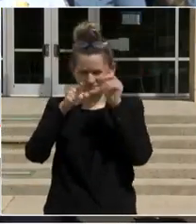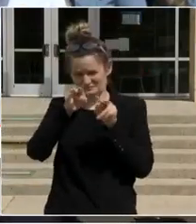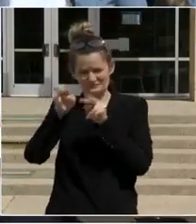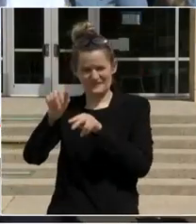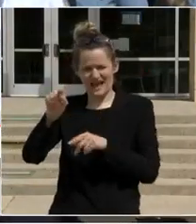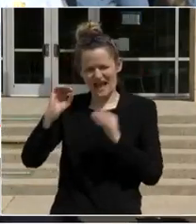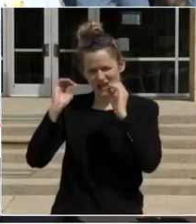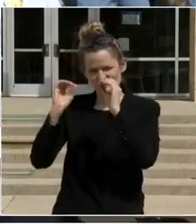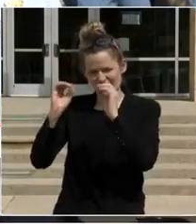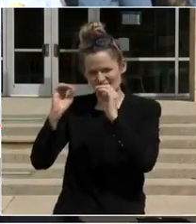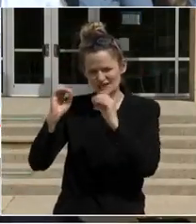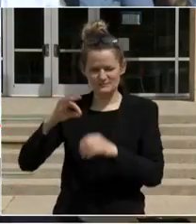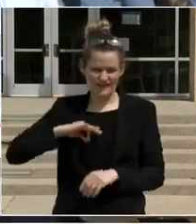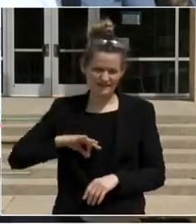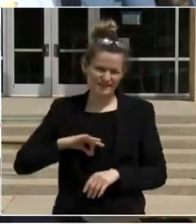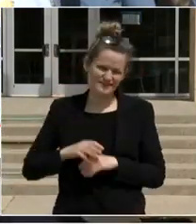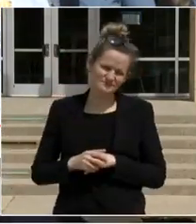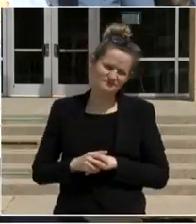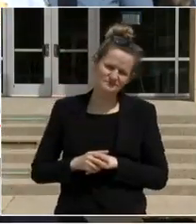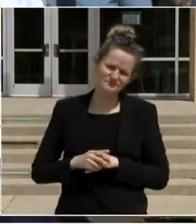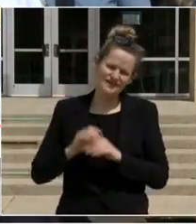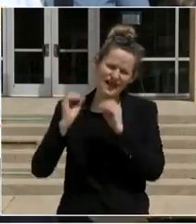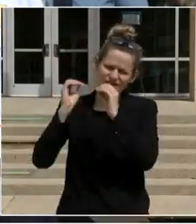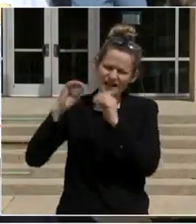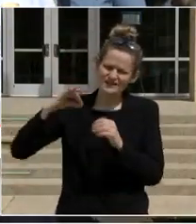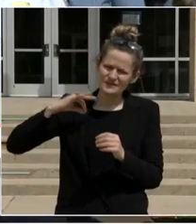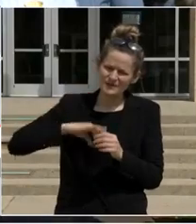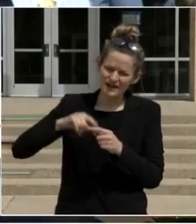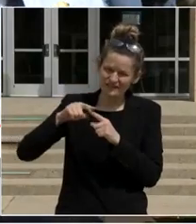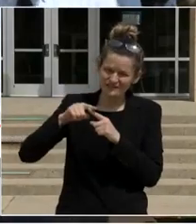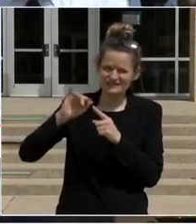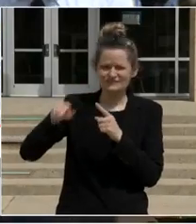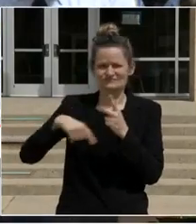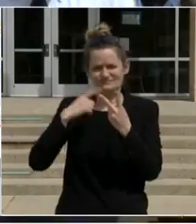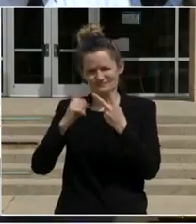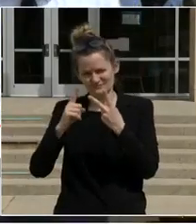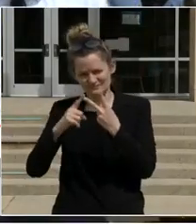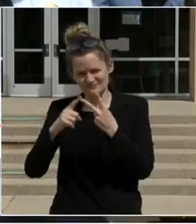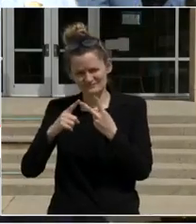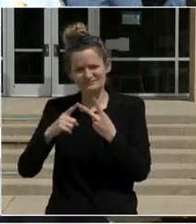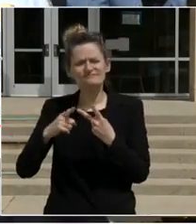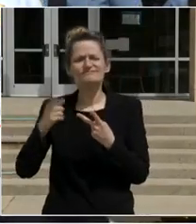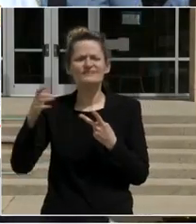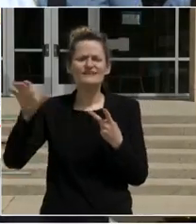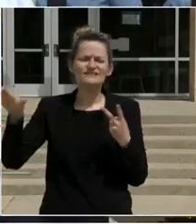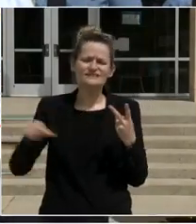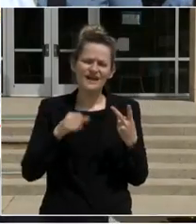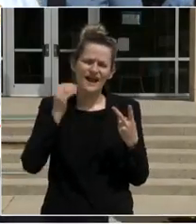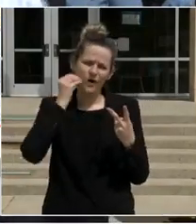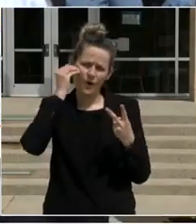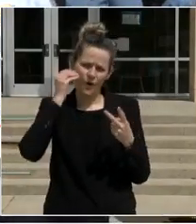benefits. One is to look at take-home police cars, which in our interviews with